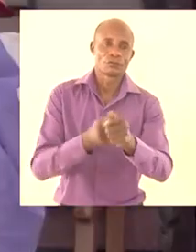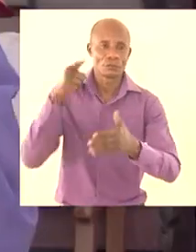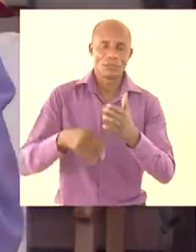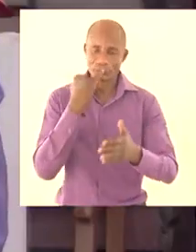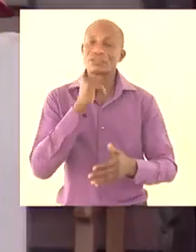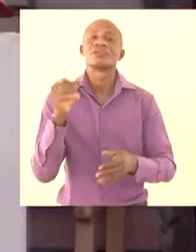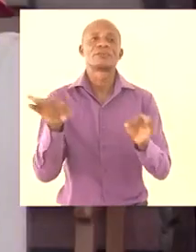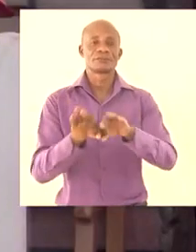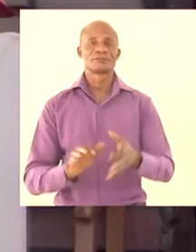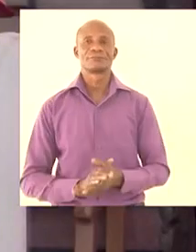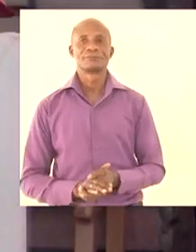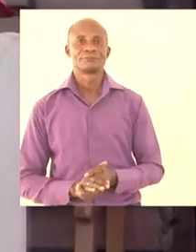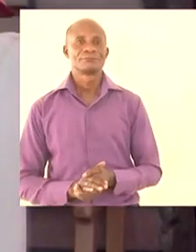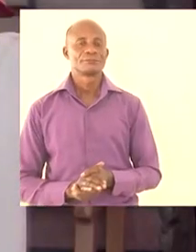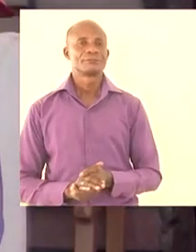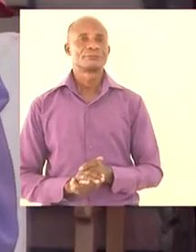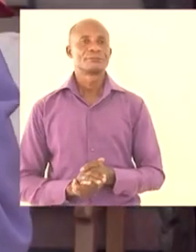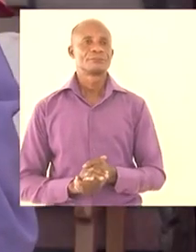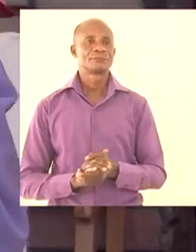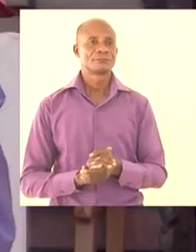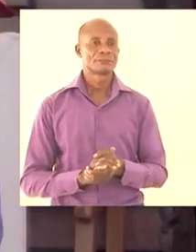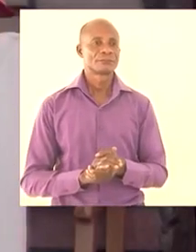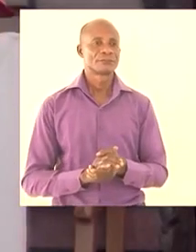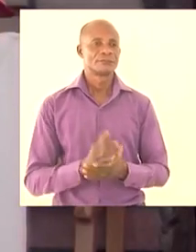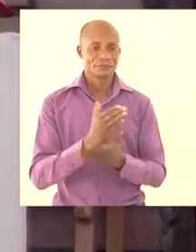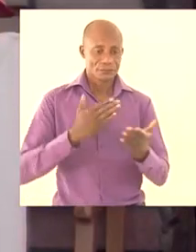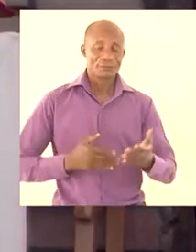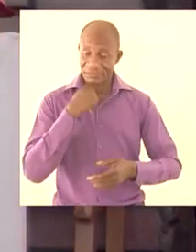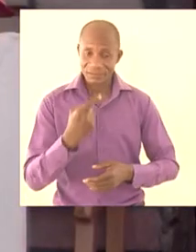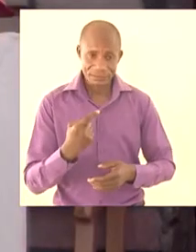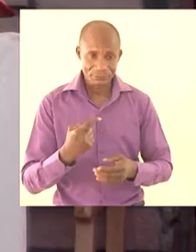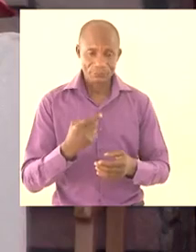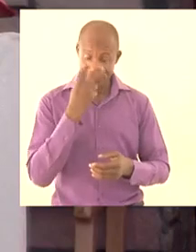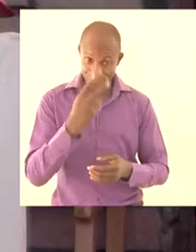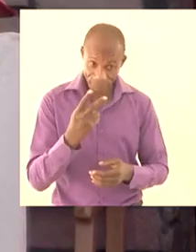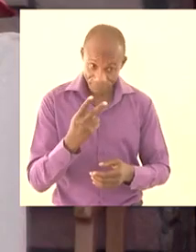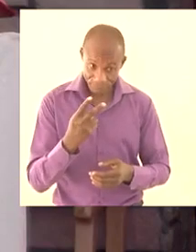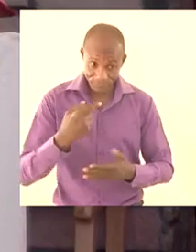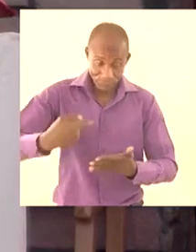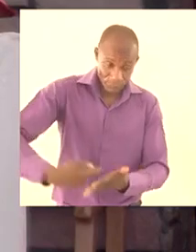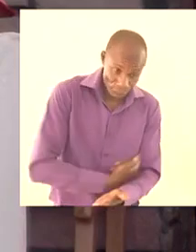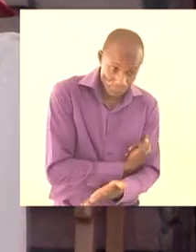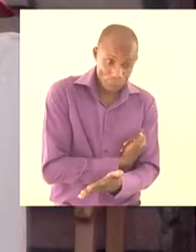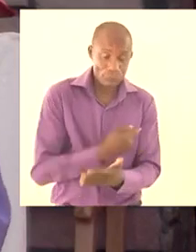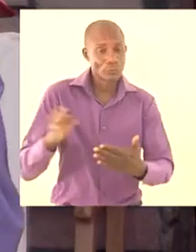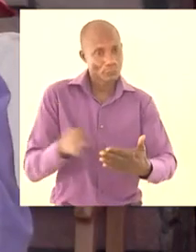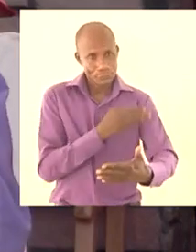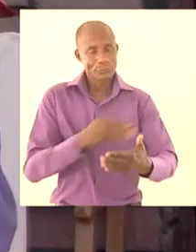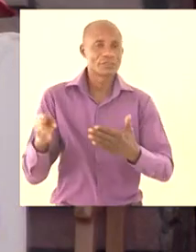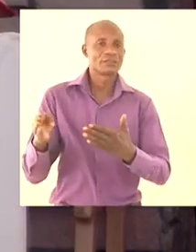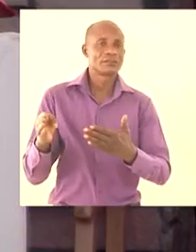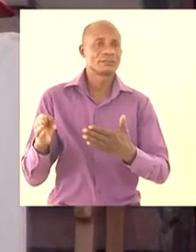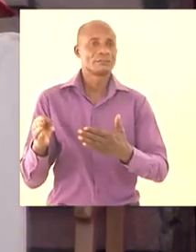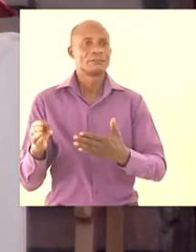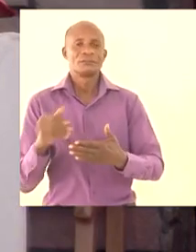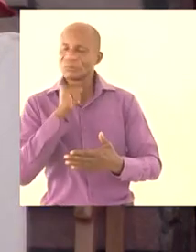Isn't it Jacob who said yesterday or day before yesterday that when he watches a lot of so-called gospel music today, that he is put off, that he is an organist.